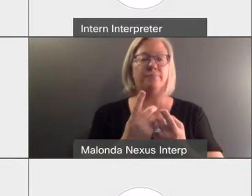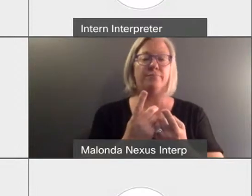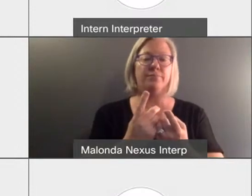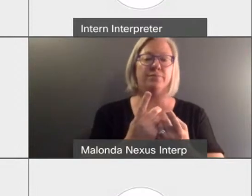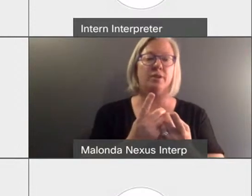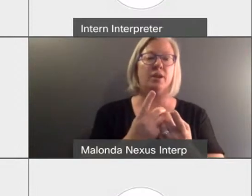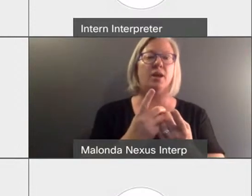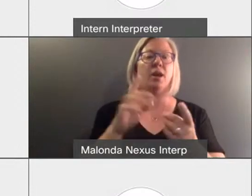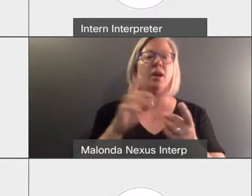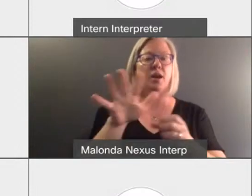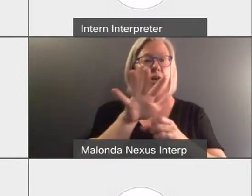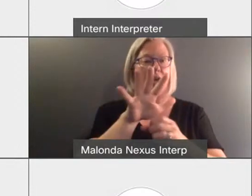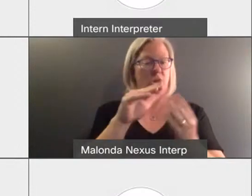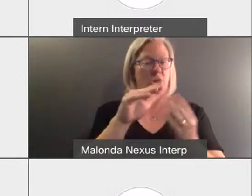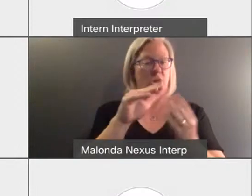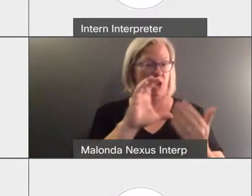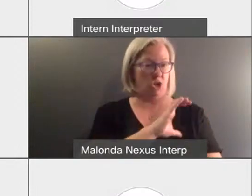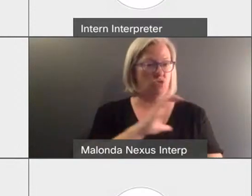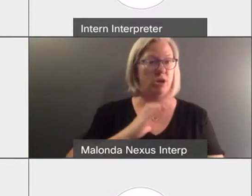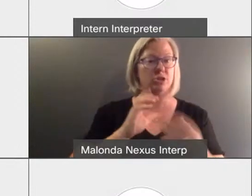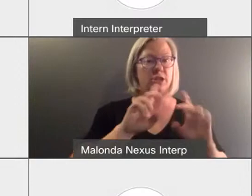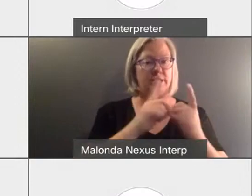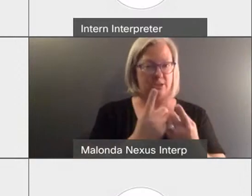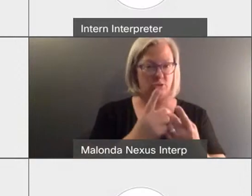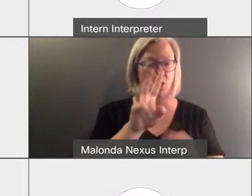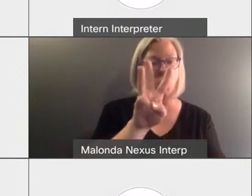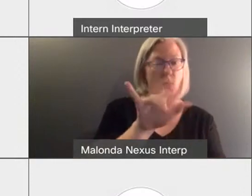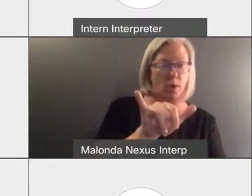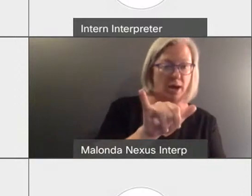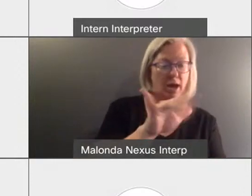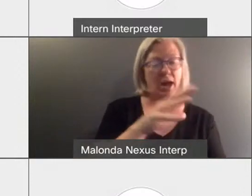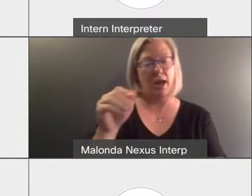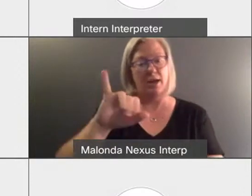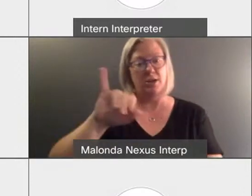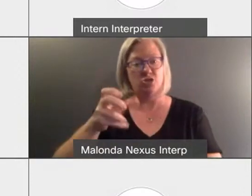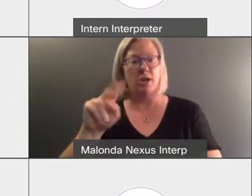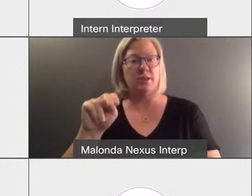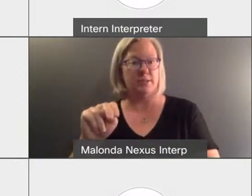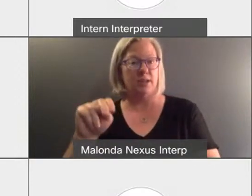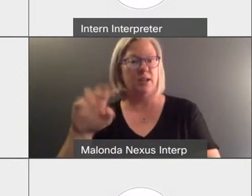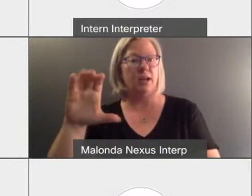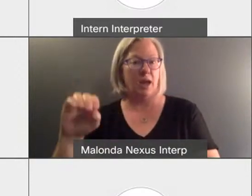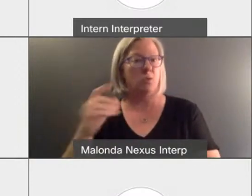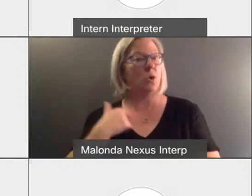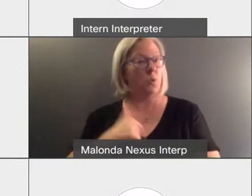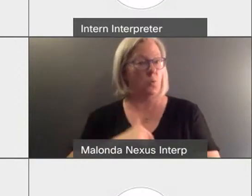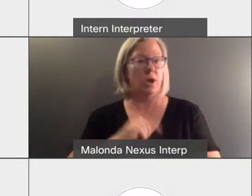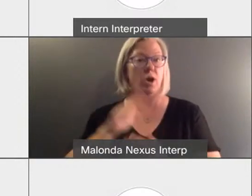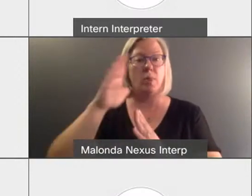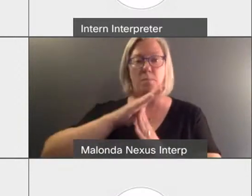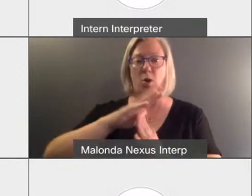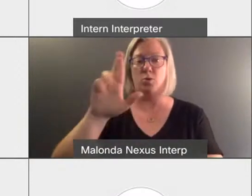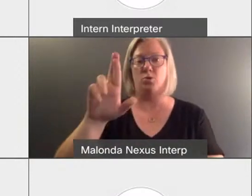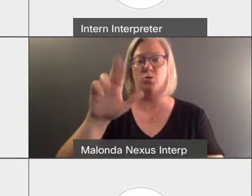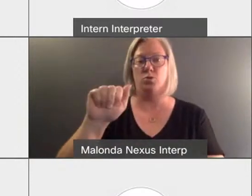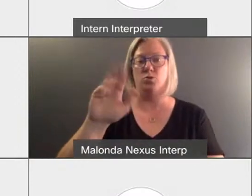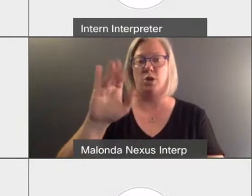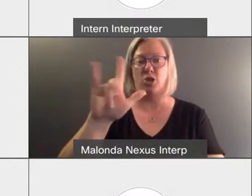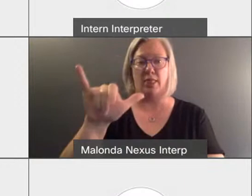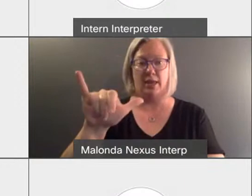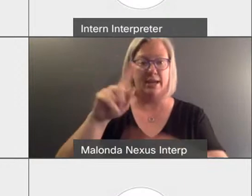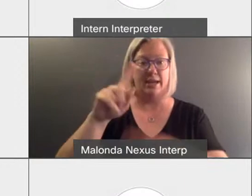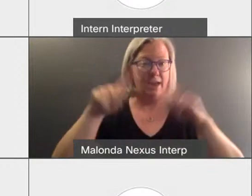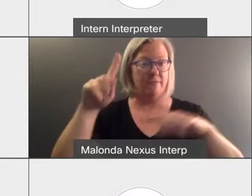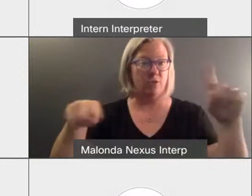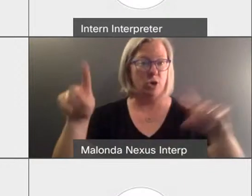congressional district comprised of Wyandotte and Johnson. We're the most racially diverse district in the